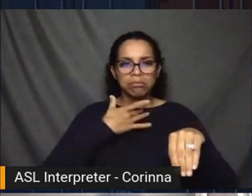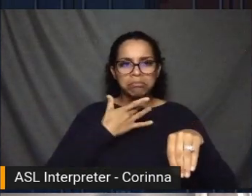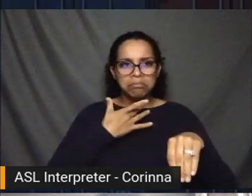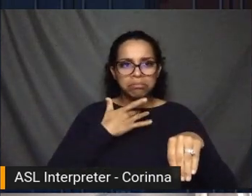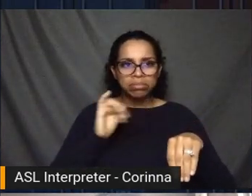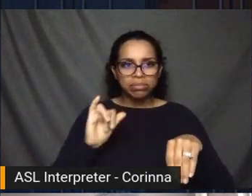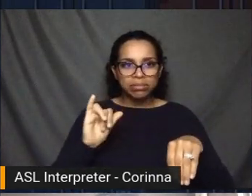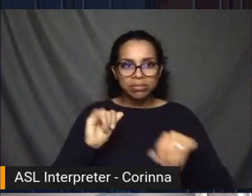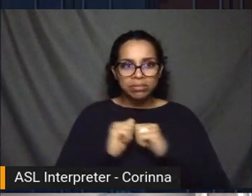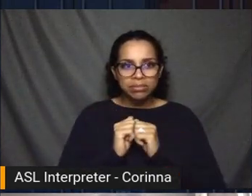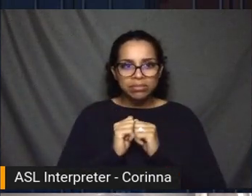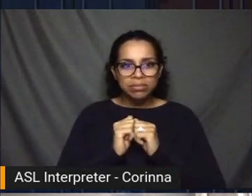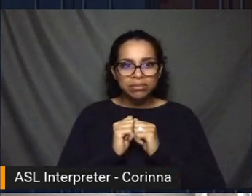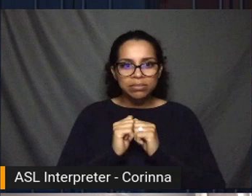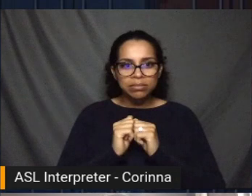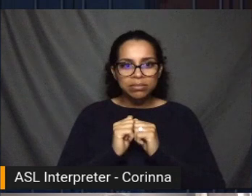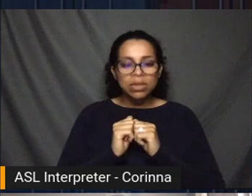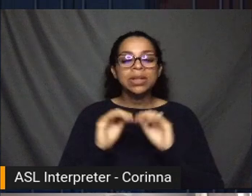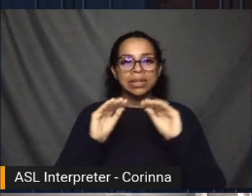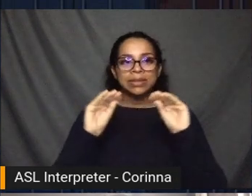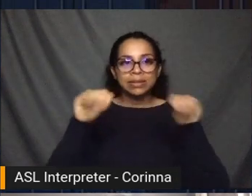npm install.